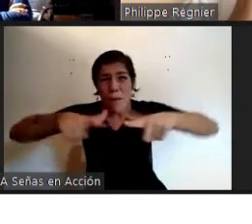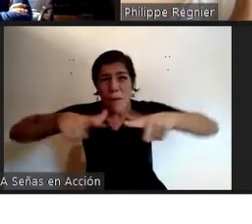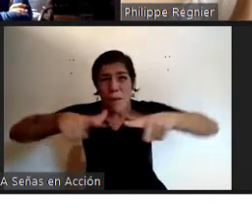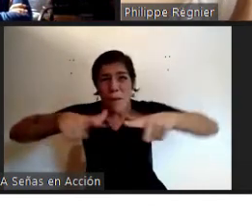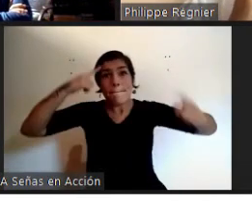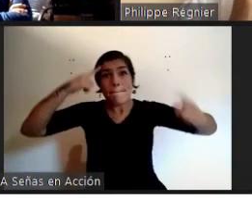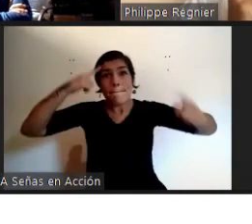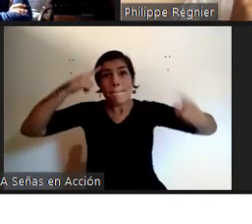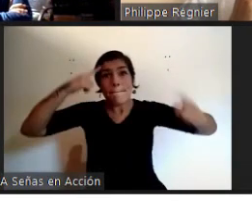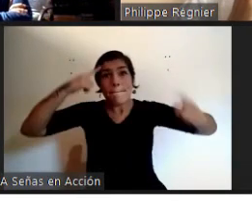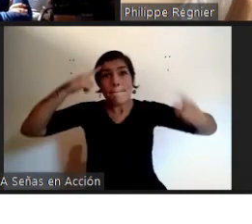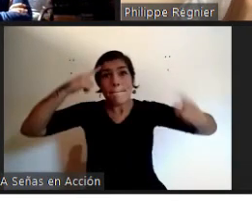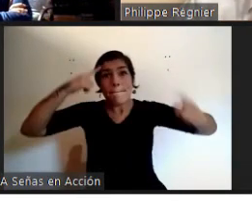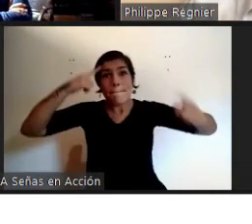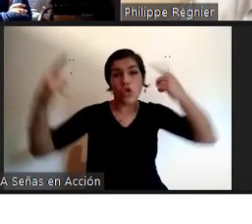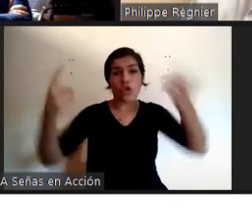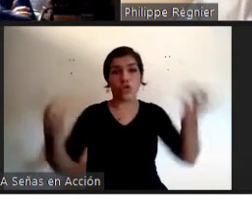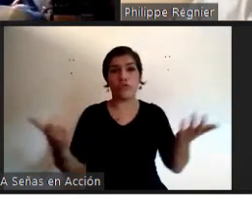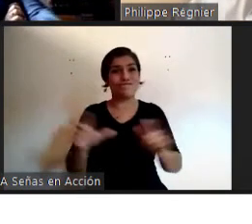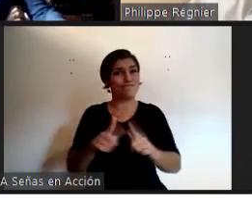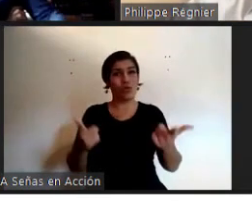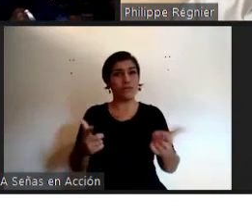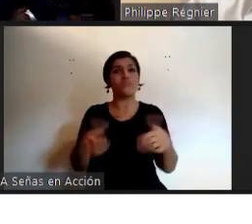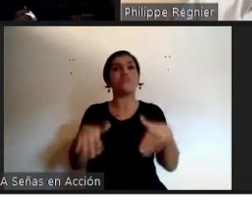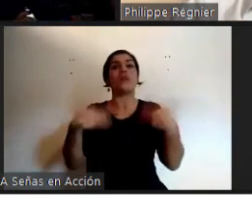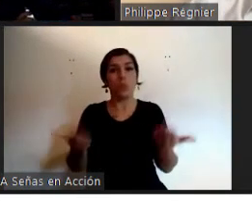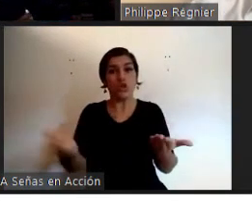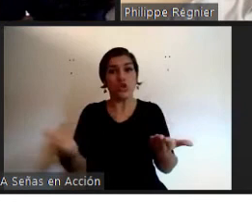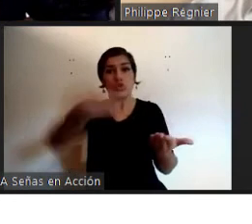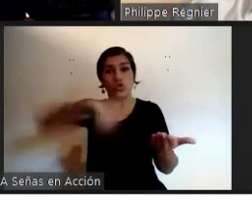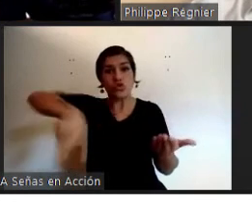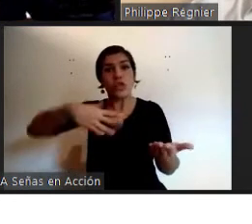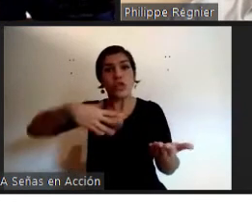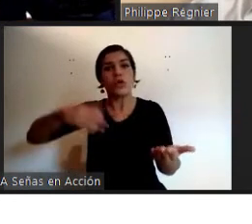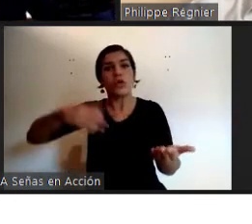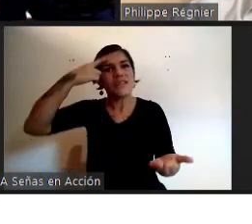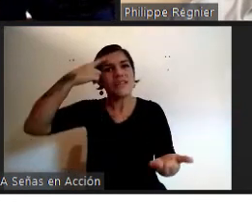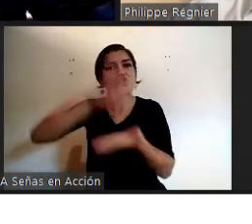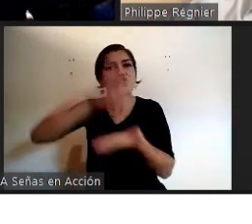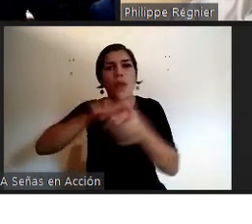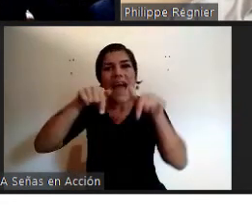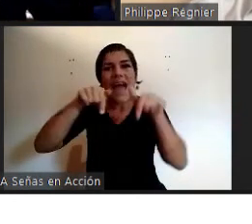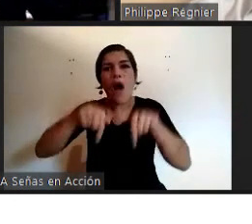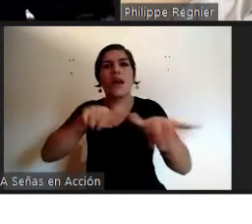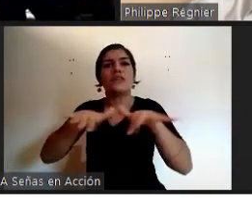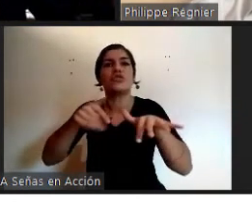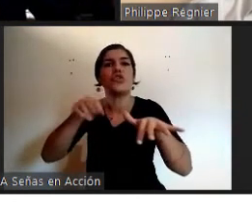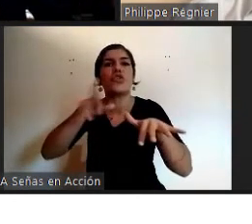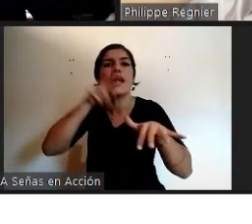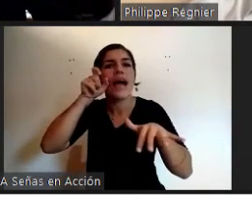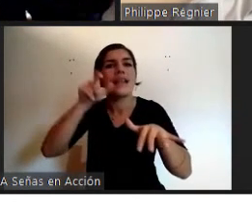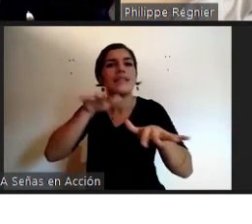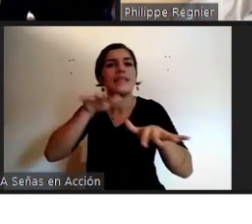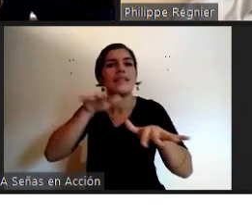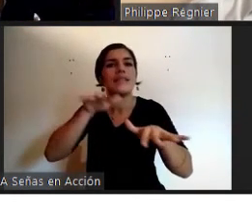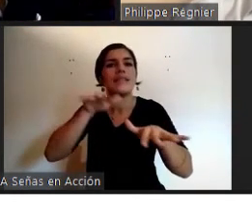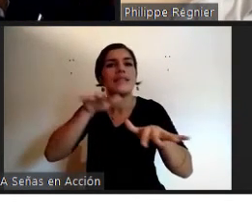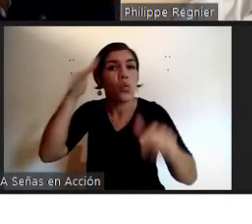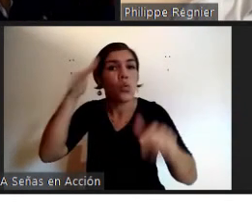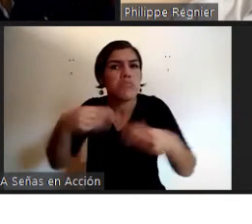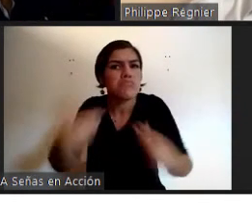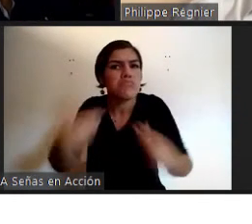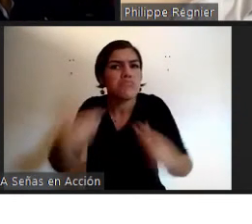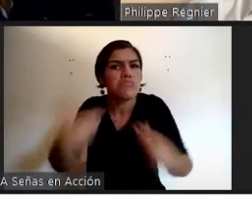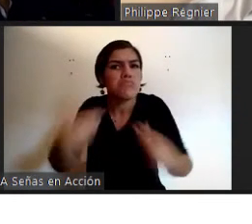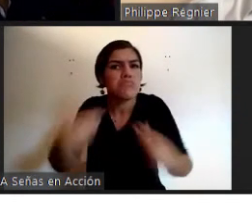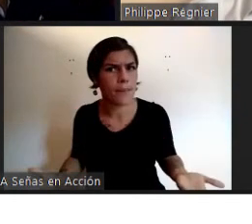cultural field to play here. It is absolutely necessary for us to get started